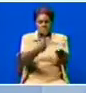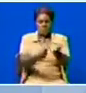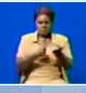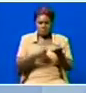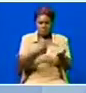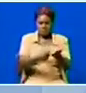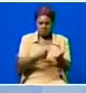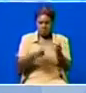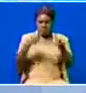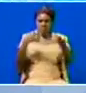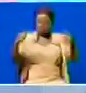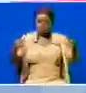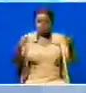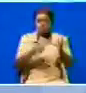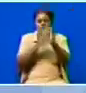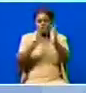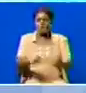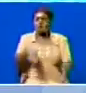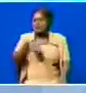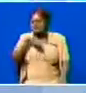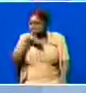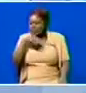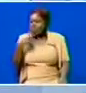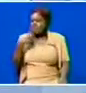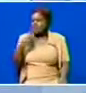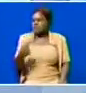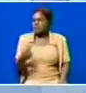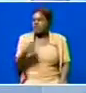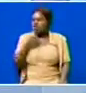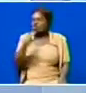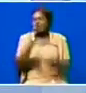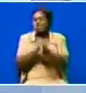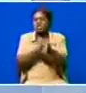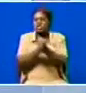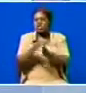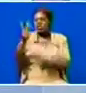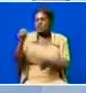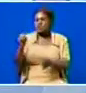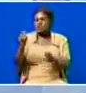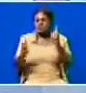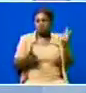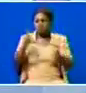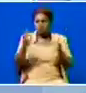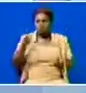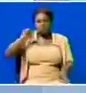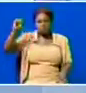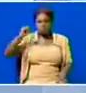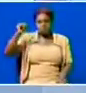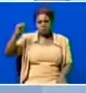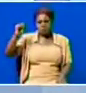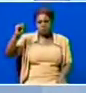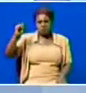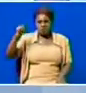discussion. Now, opposition chief Raila Odinga says he is not interested in 2022 politics and that he